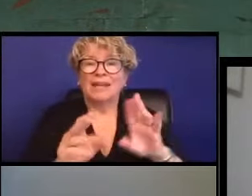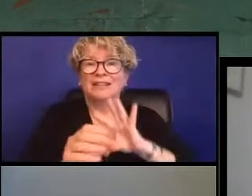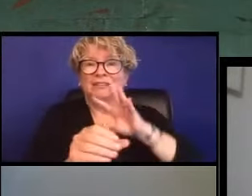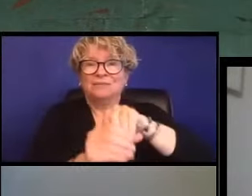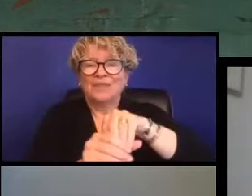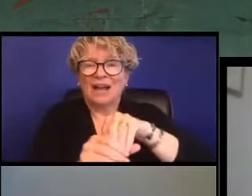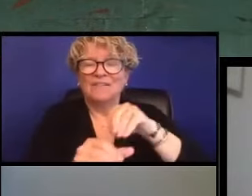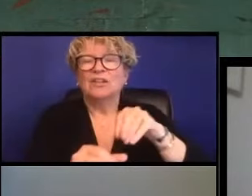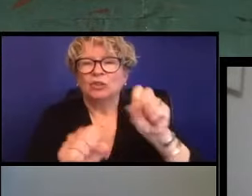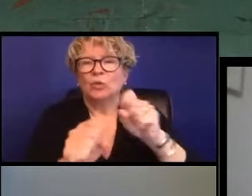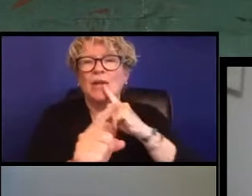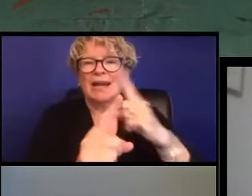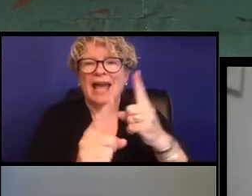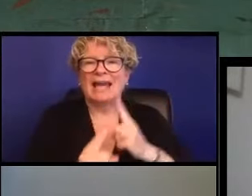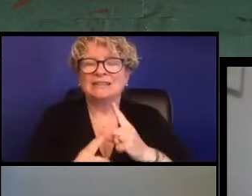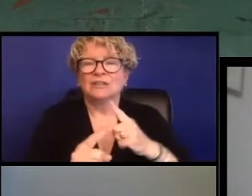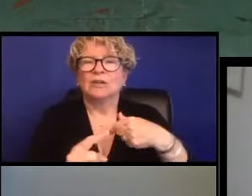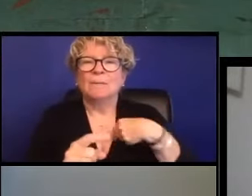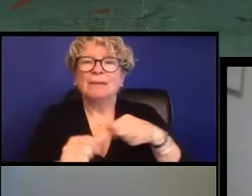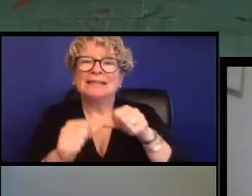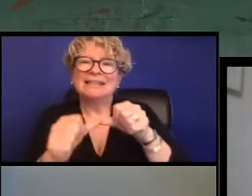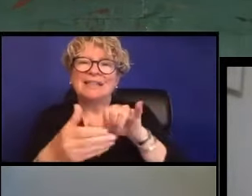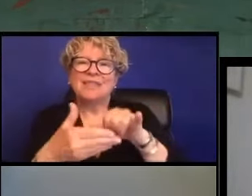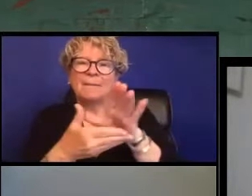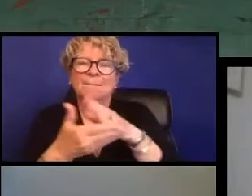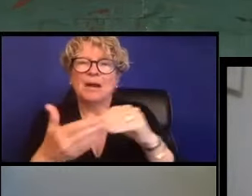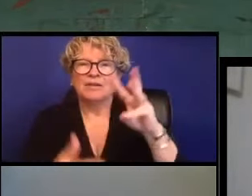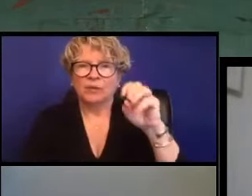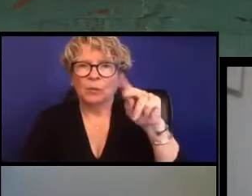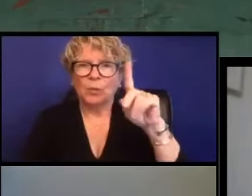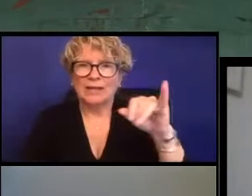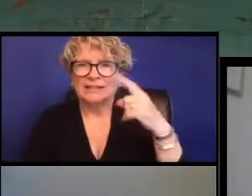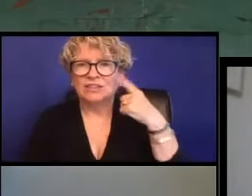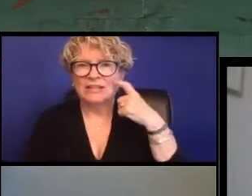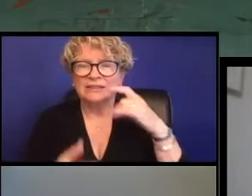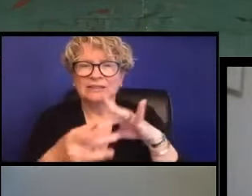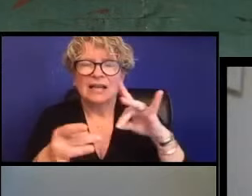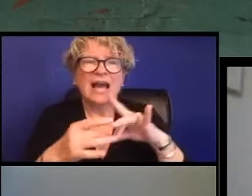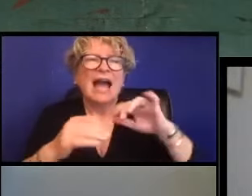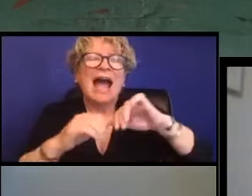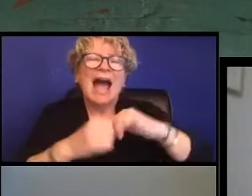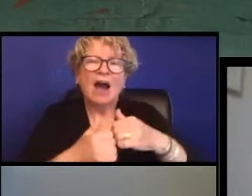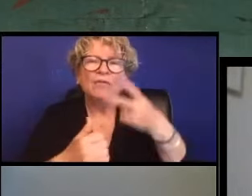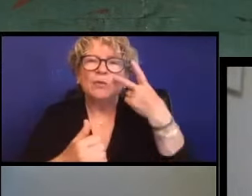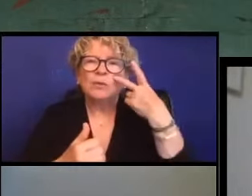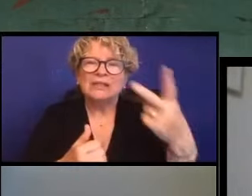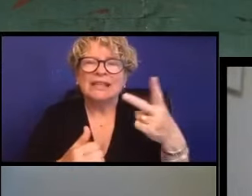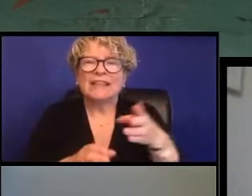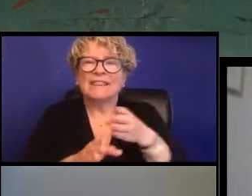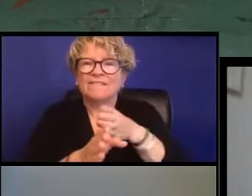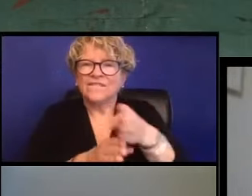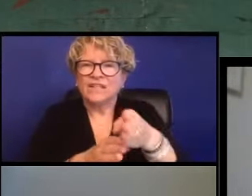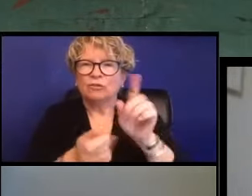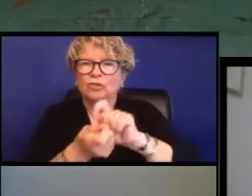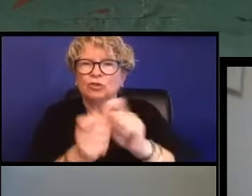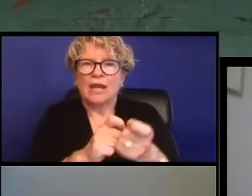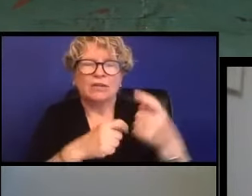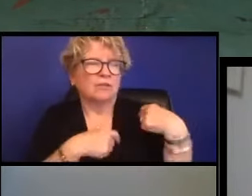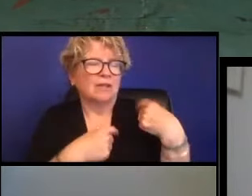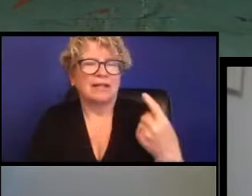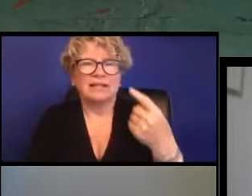that piece that Wendy just shared, which is how have you seen the field change in the last 5 to 10 years, and where do you think it needs to go?